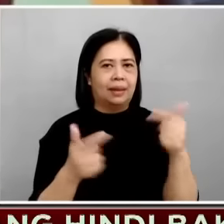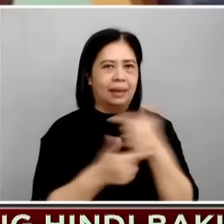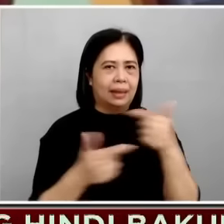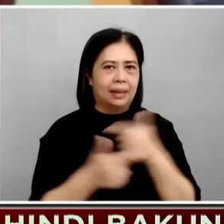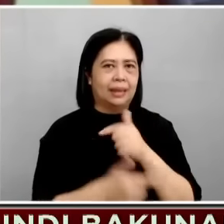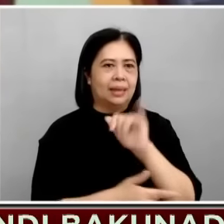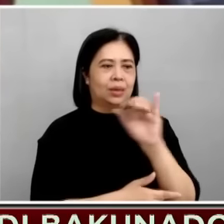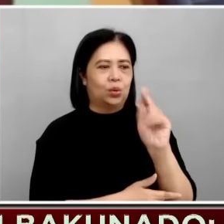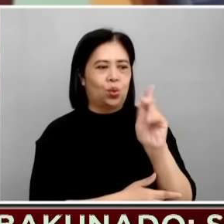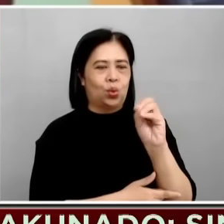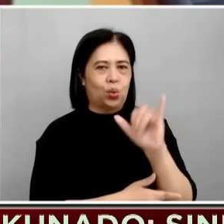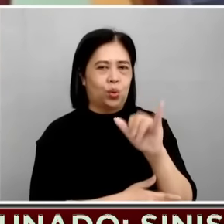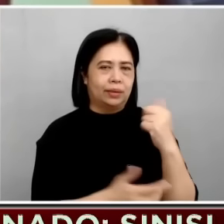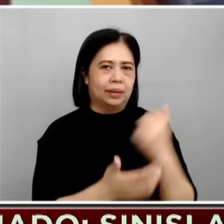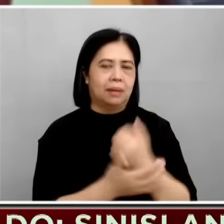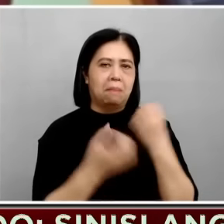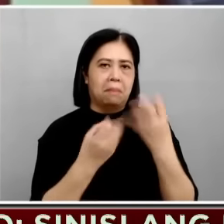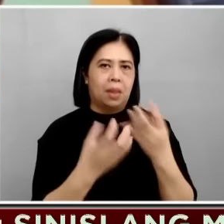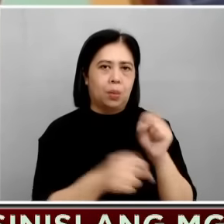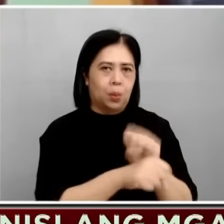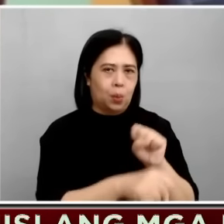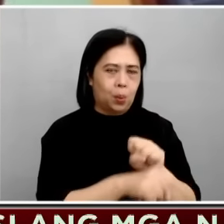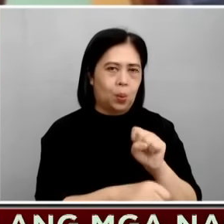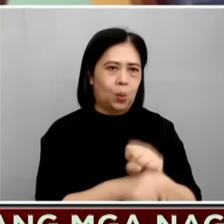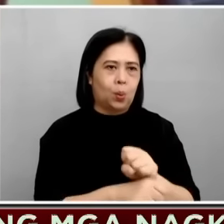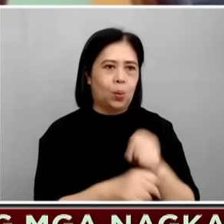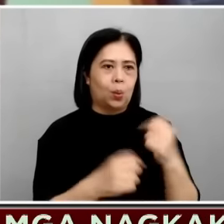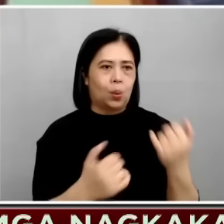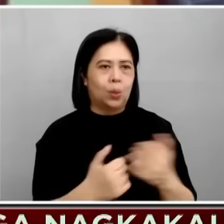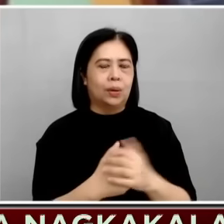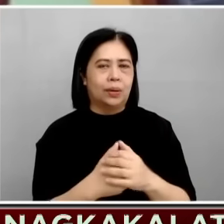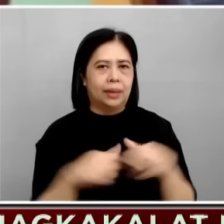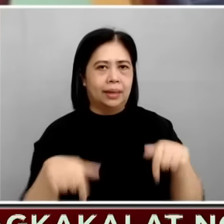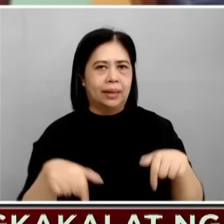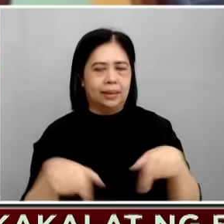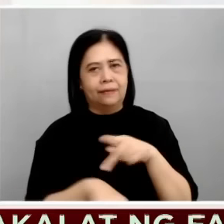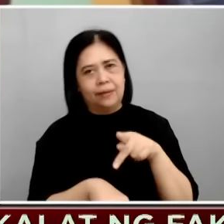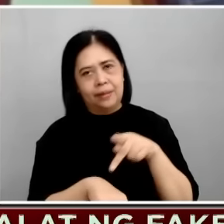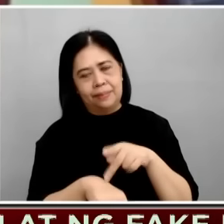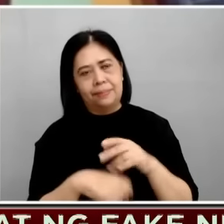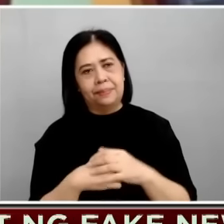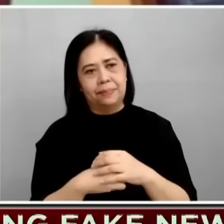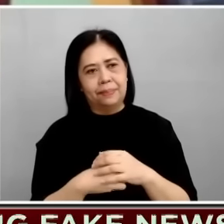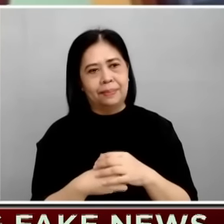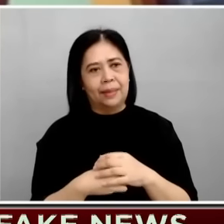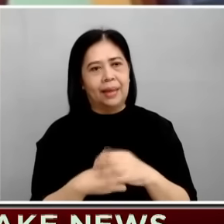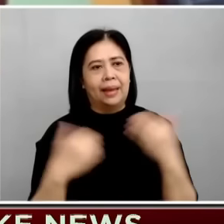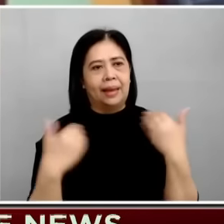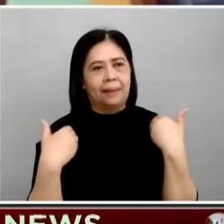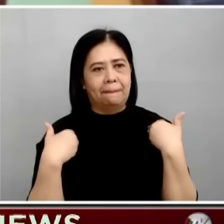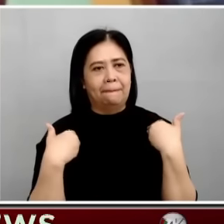back. I have a lot of work now here in the Philippines. Also have